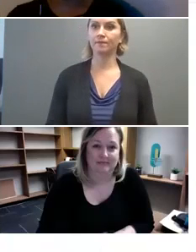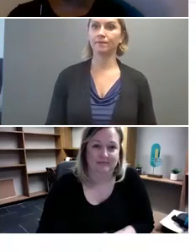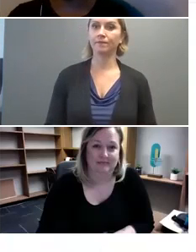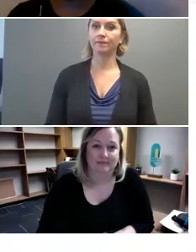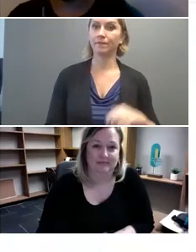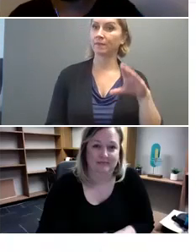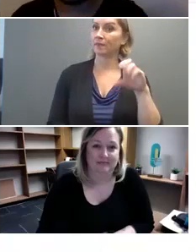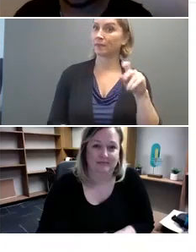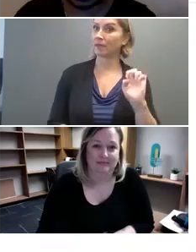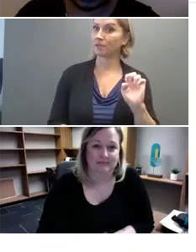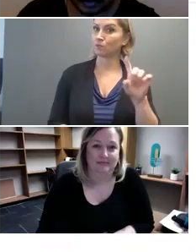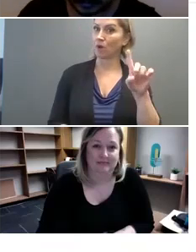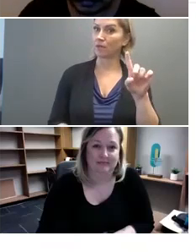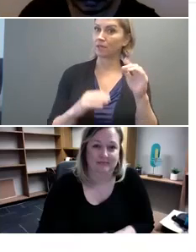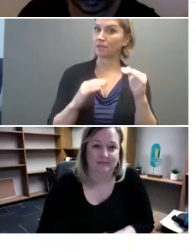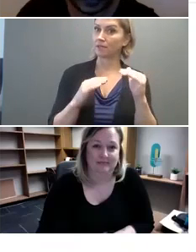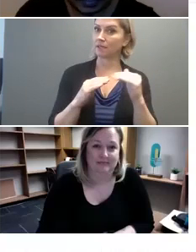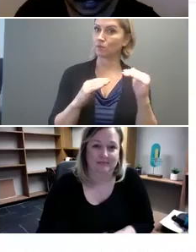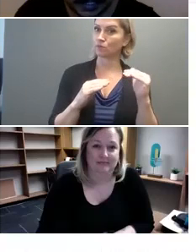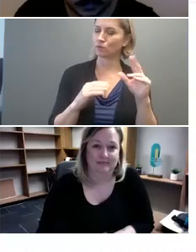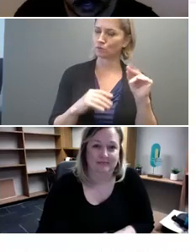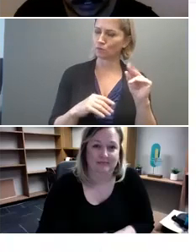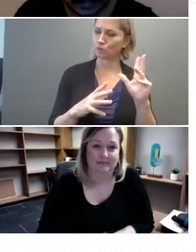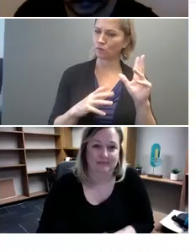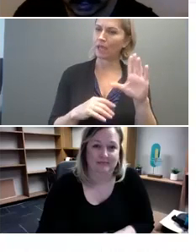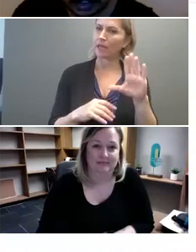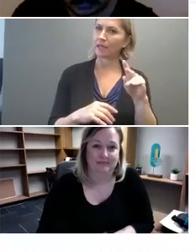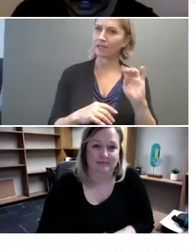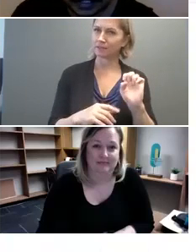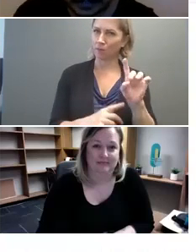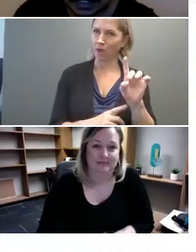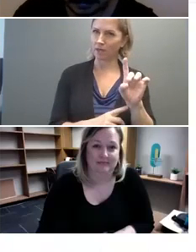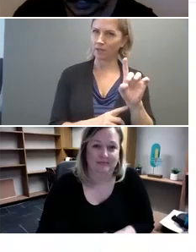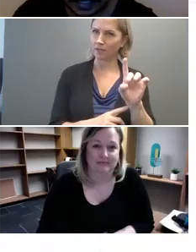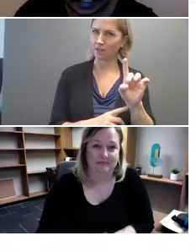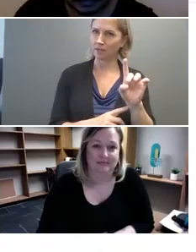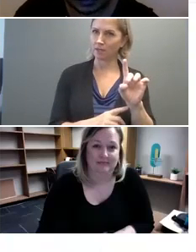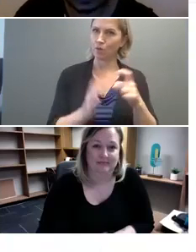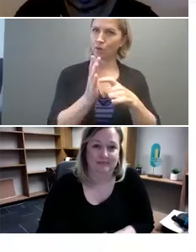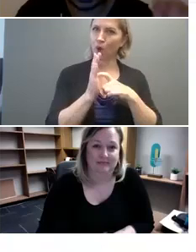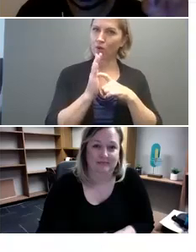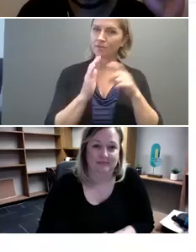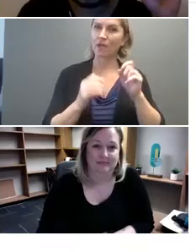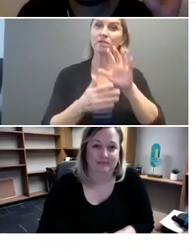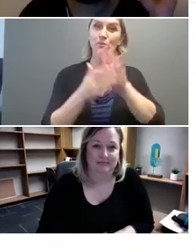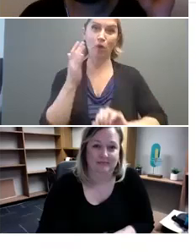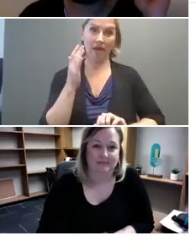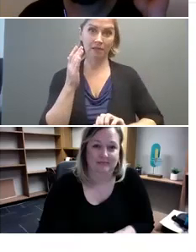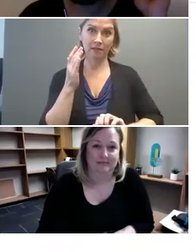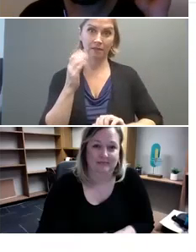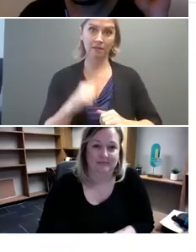Case 1 requires, no, remember, case 1 requires that we subtract epsilon from